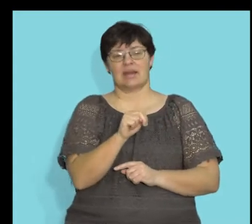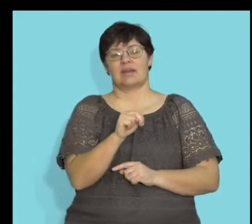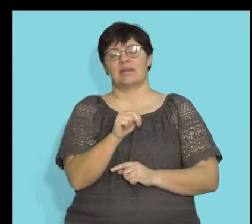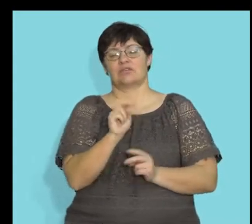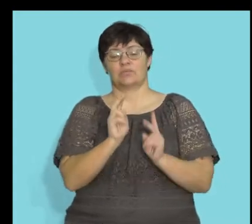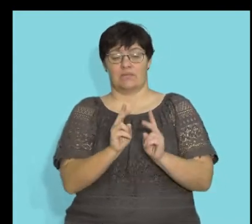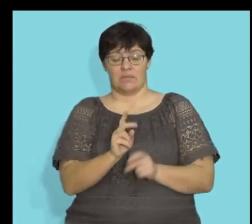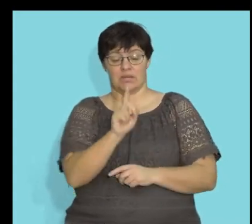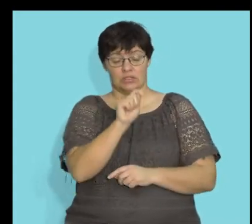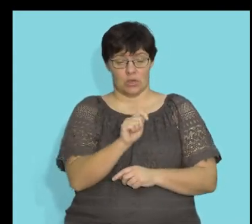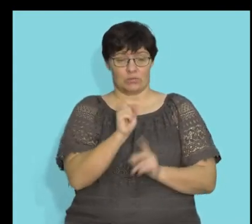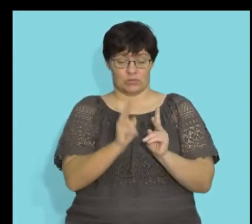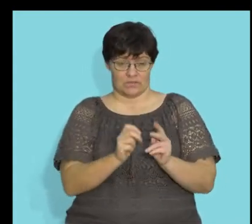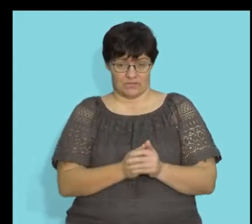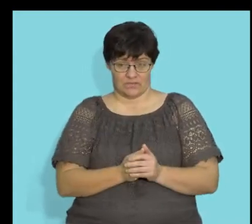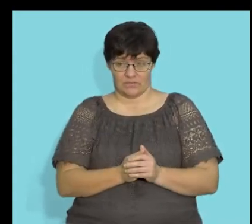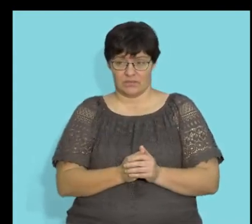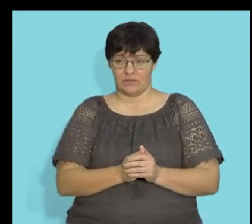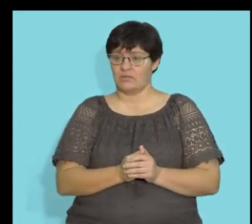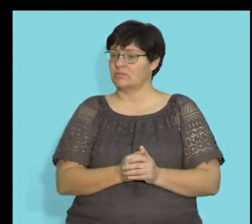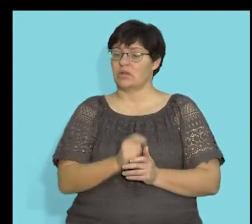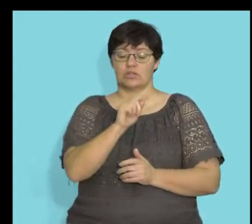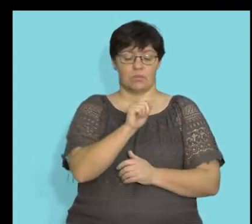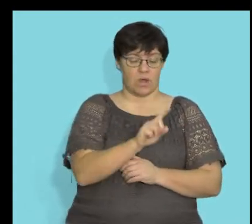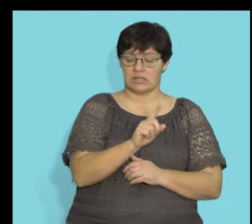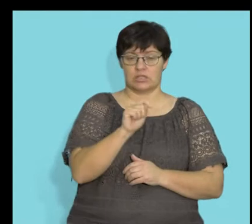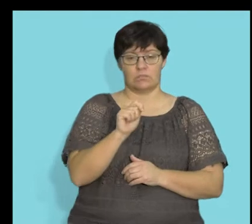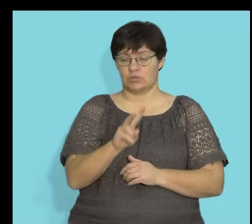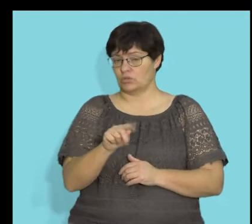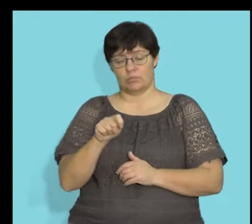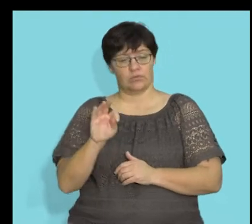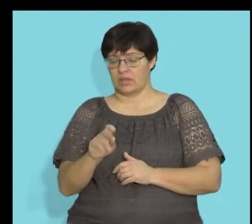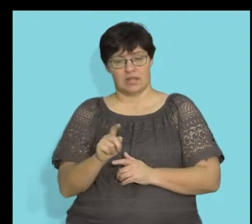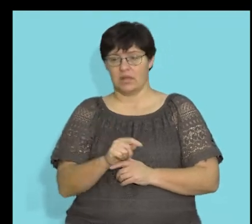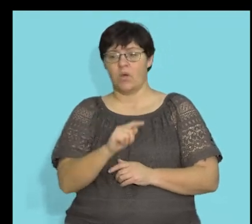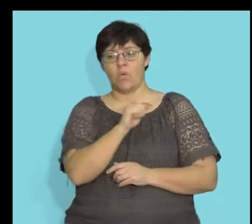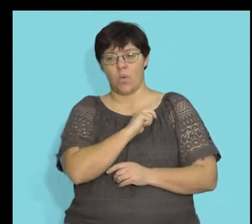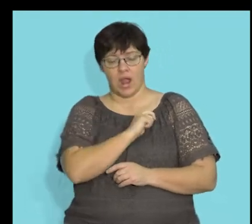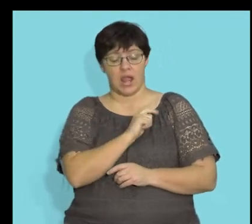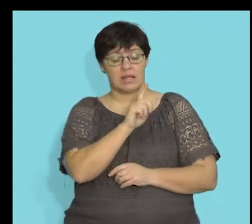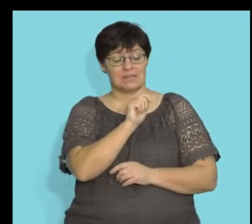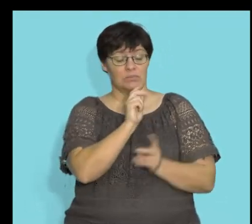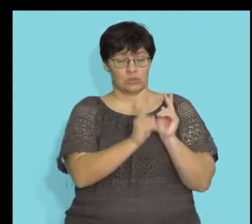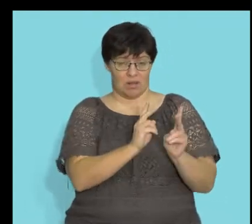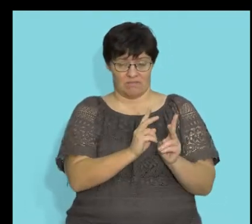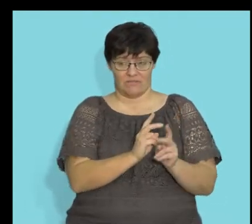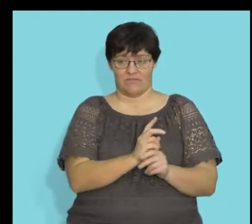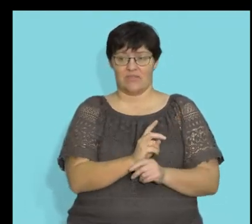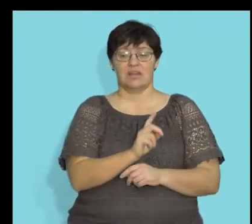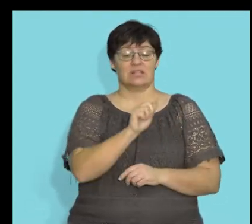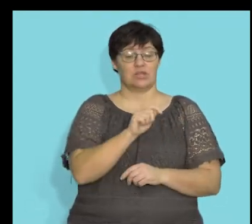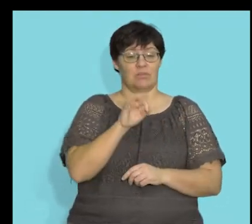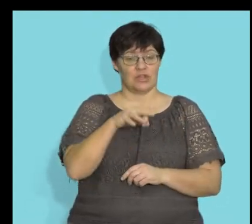term. So for this case, I'm not actually going to be using term 1, term 2, and term 3, because term